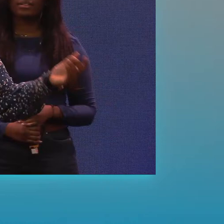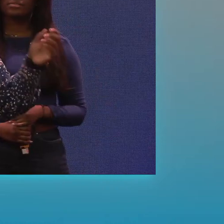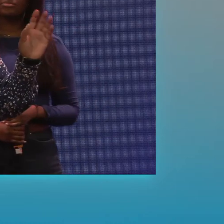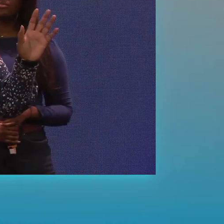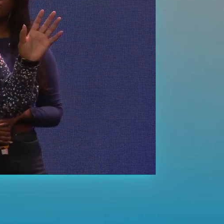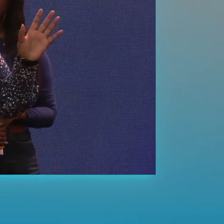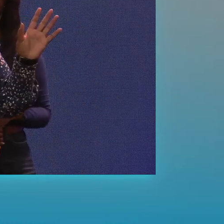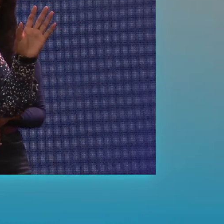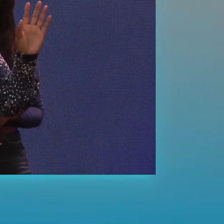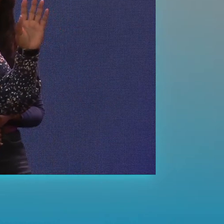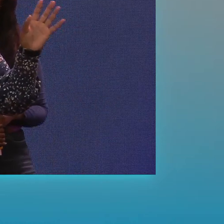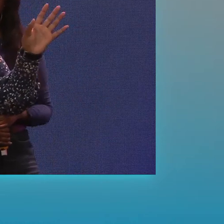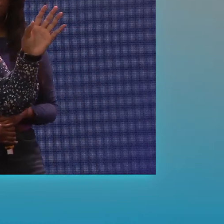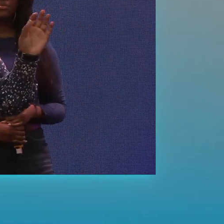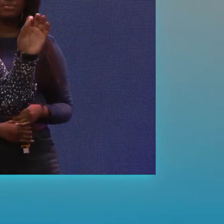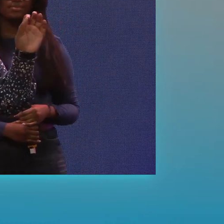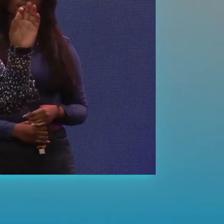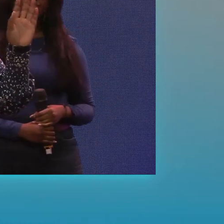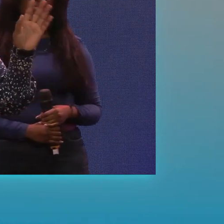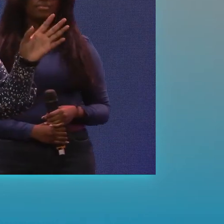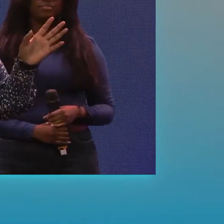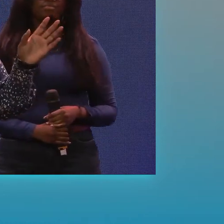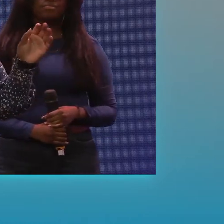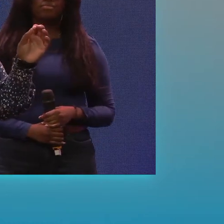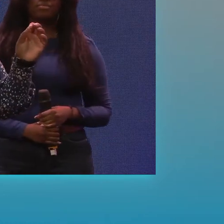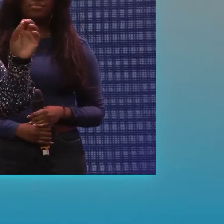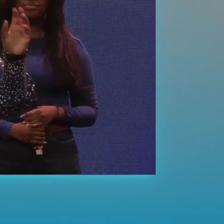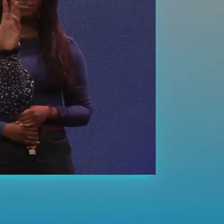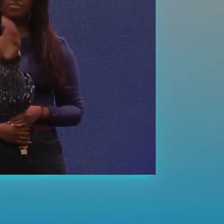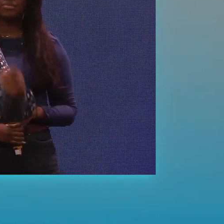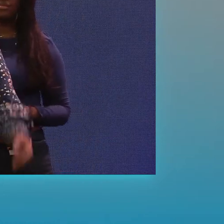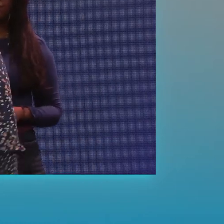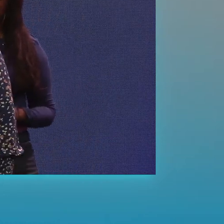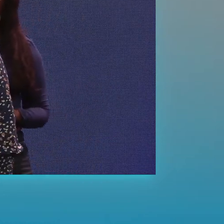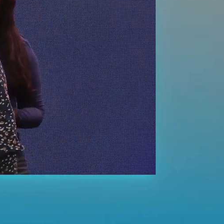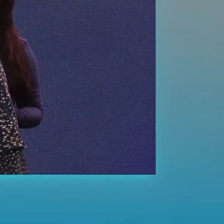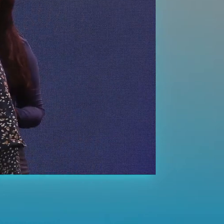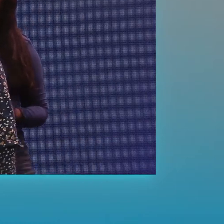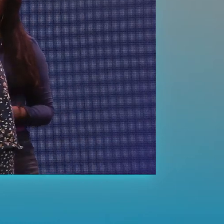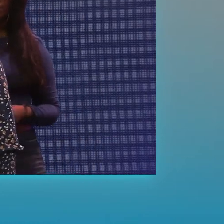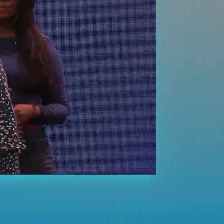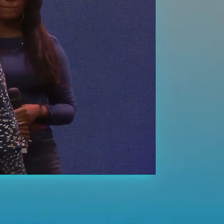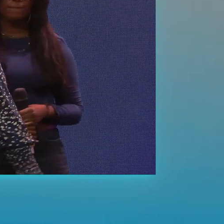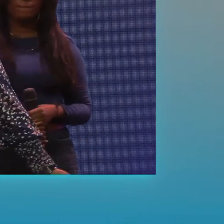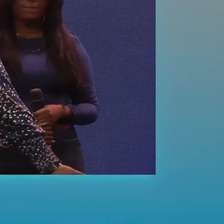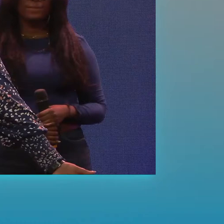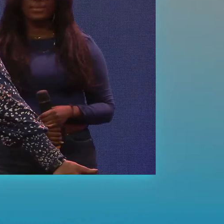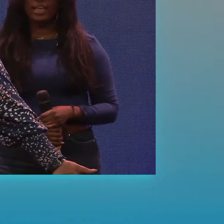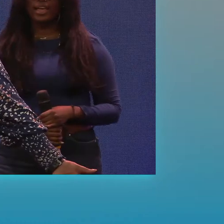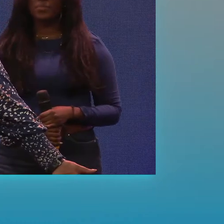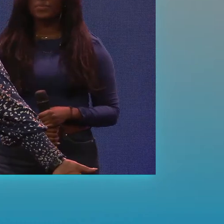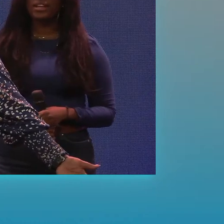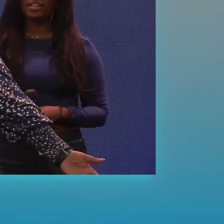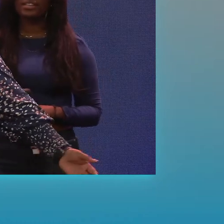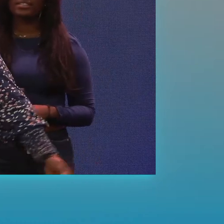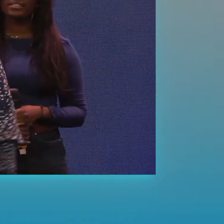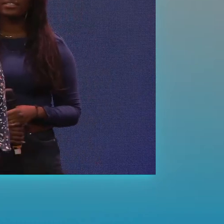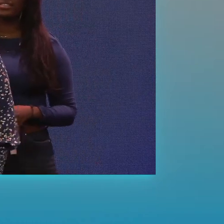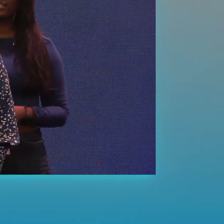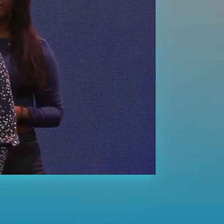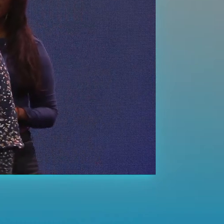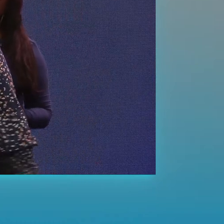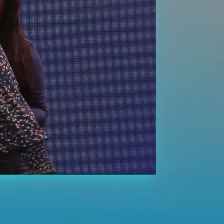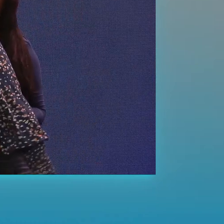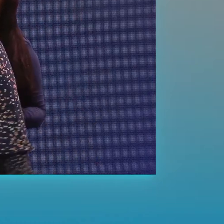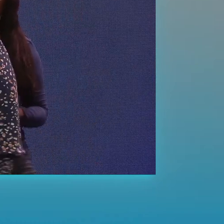to give him our praise and to give him our adoration. Amen. Are we ready?